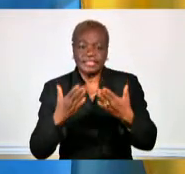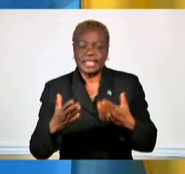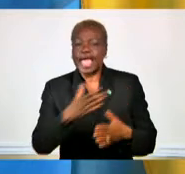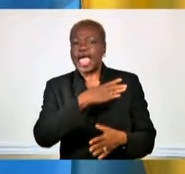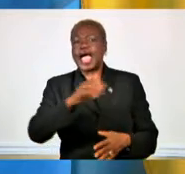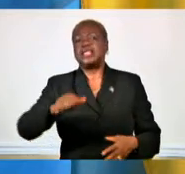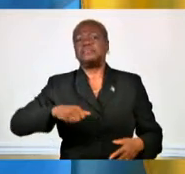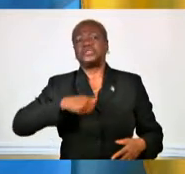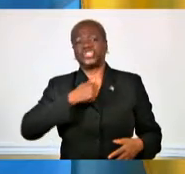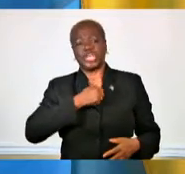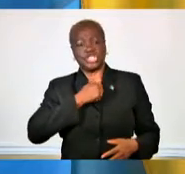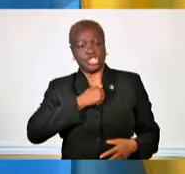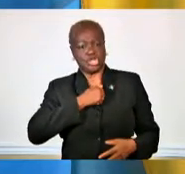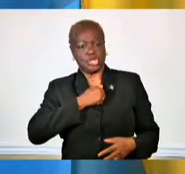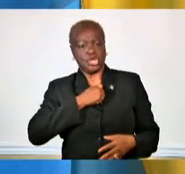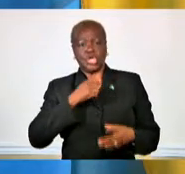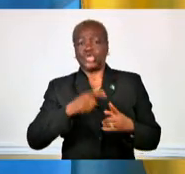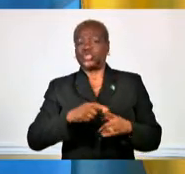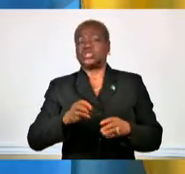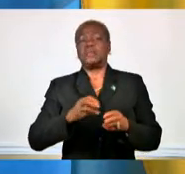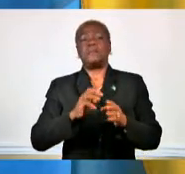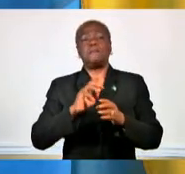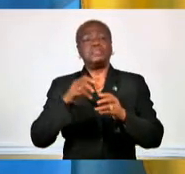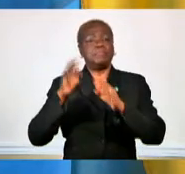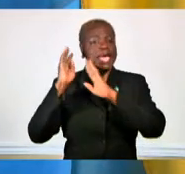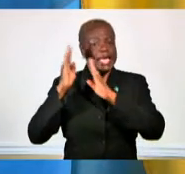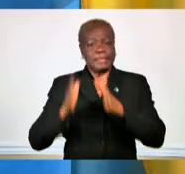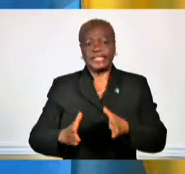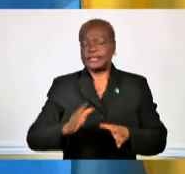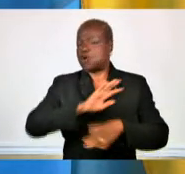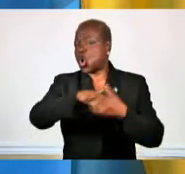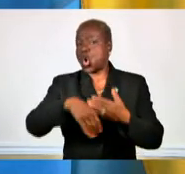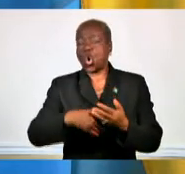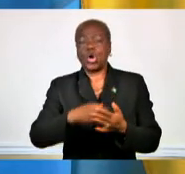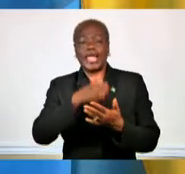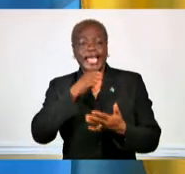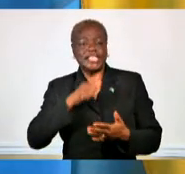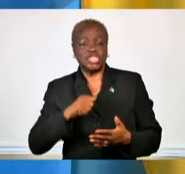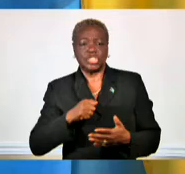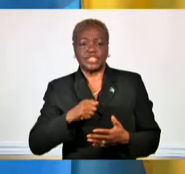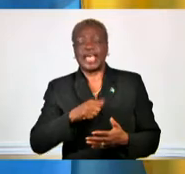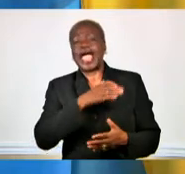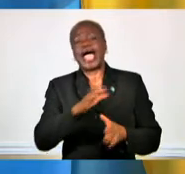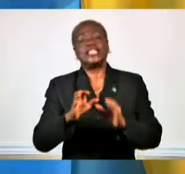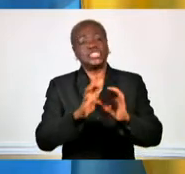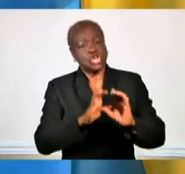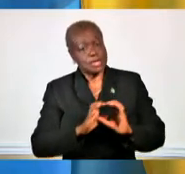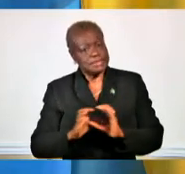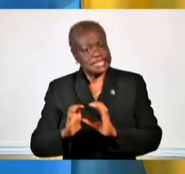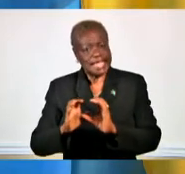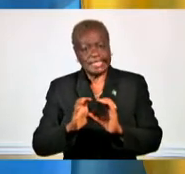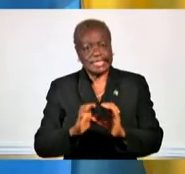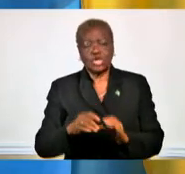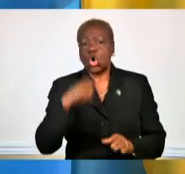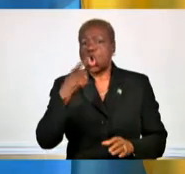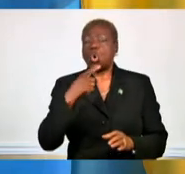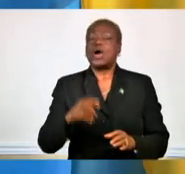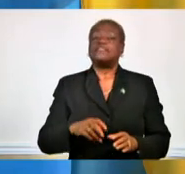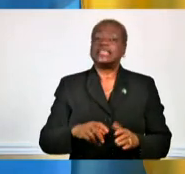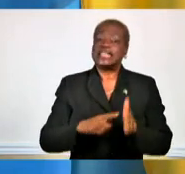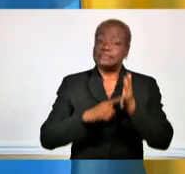to the vast majority of Bahamians of all ages and circumstances who have